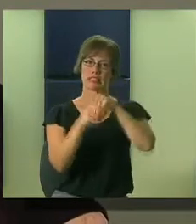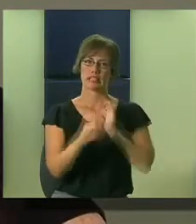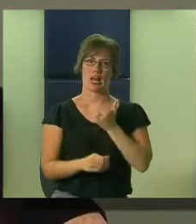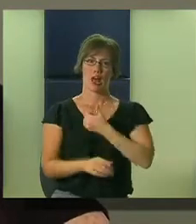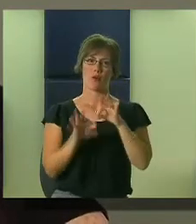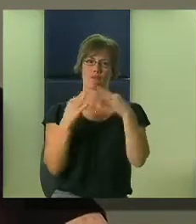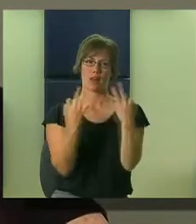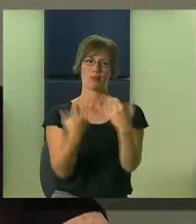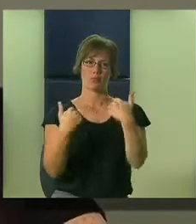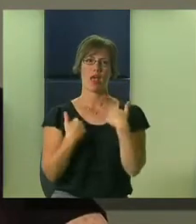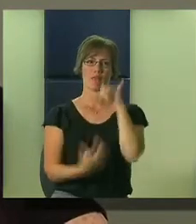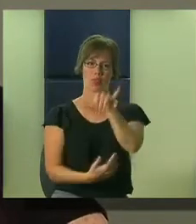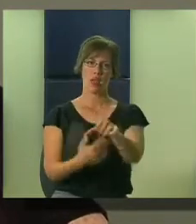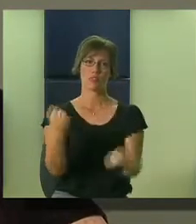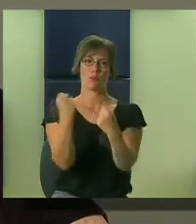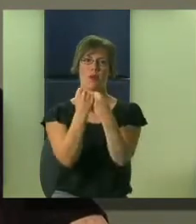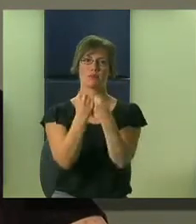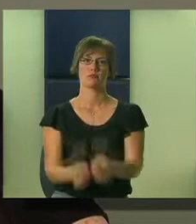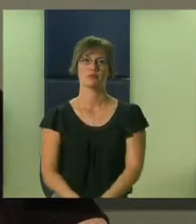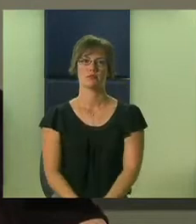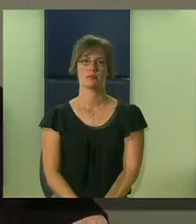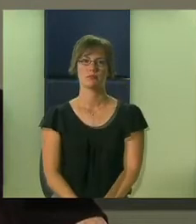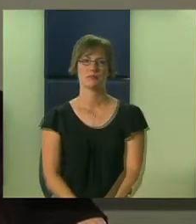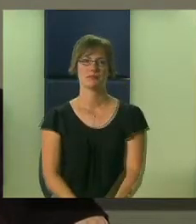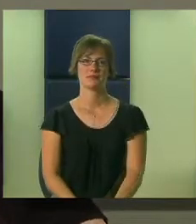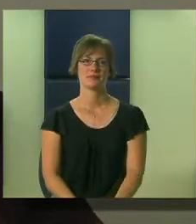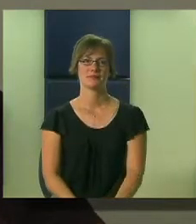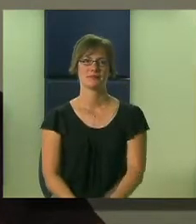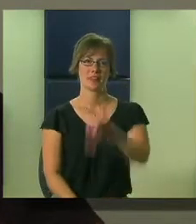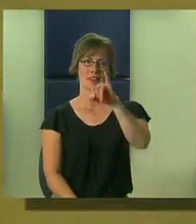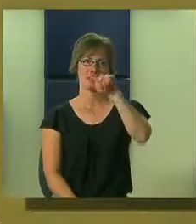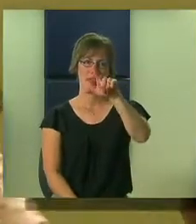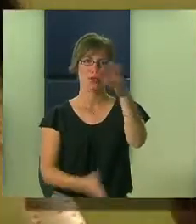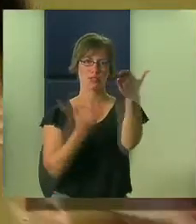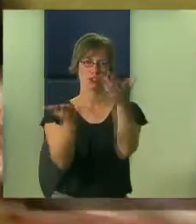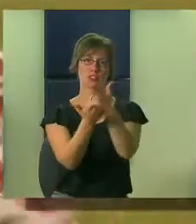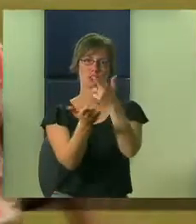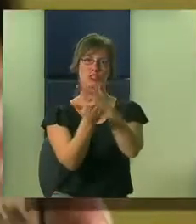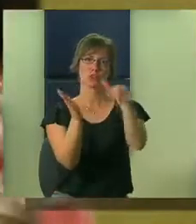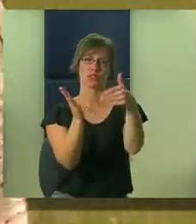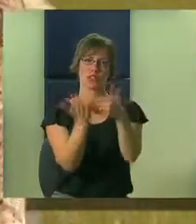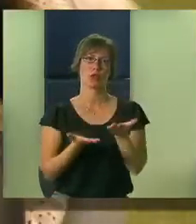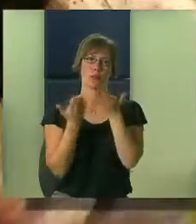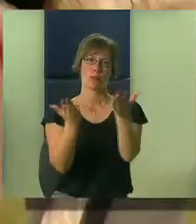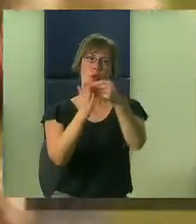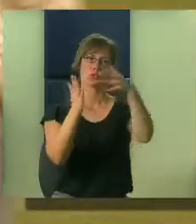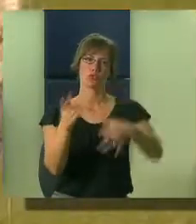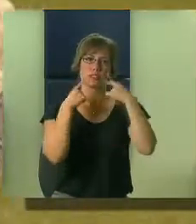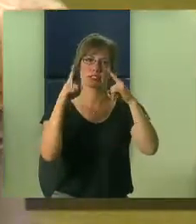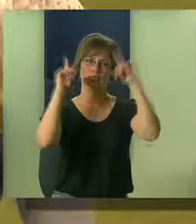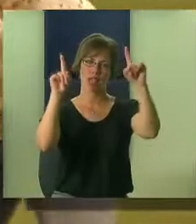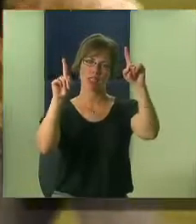It just has made a big difference in our family to have that support. The Illinois Service Resource Center promotes